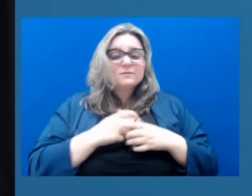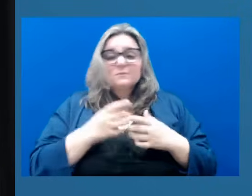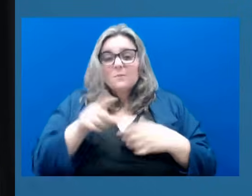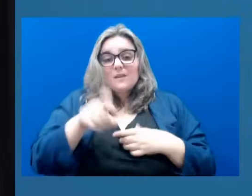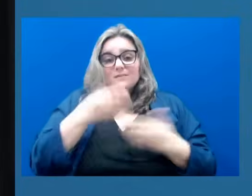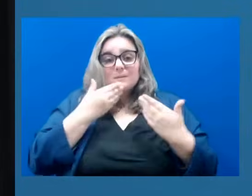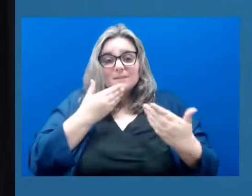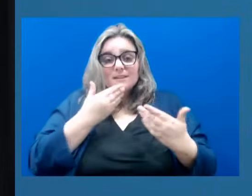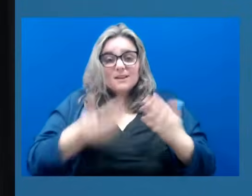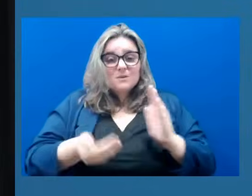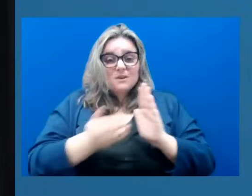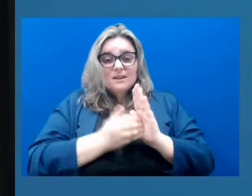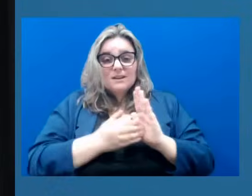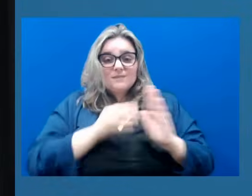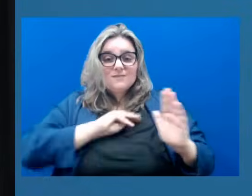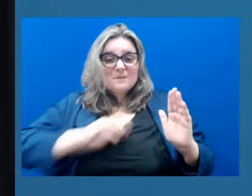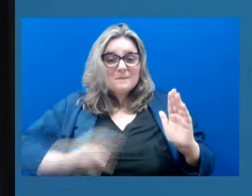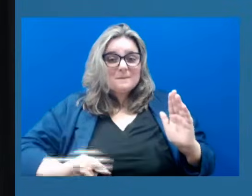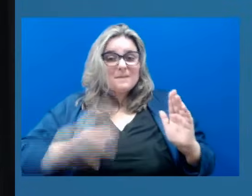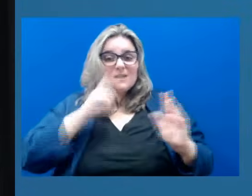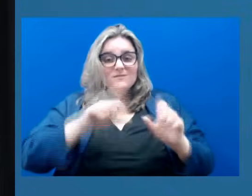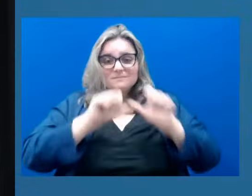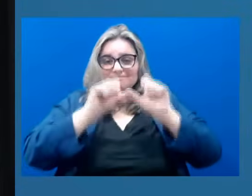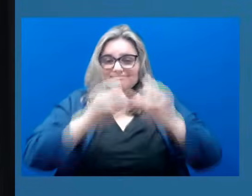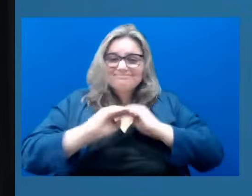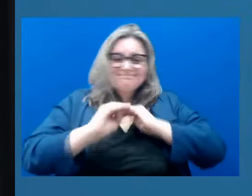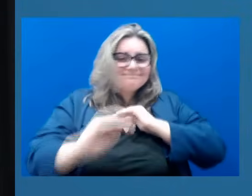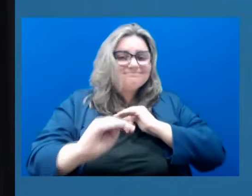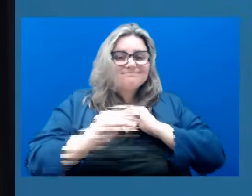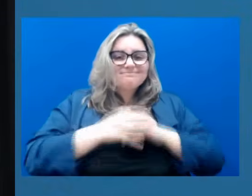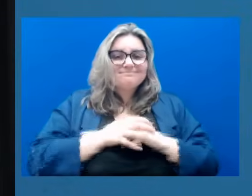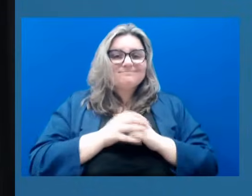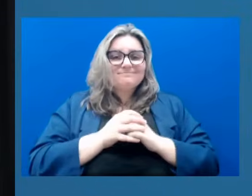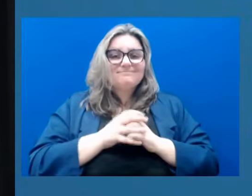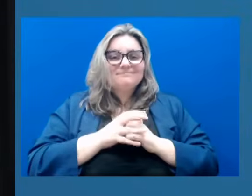Mayor Yadira Ramos Herbert for holding it down every time.